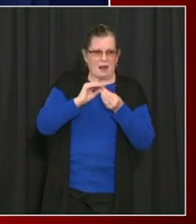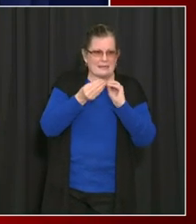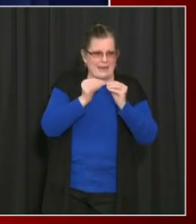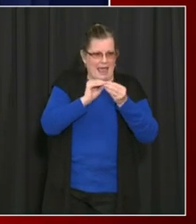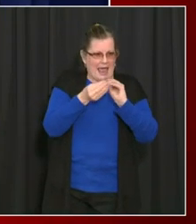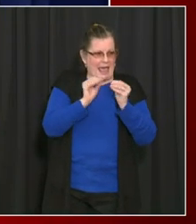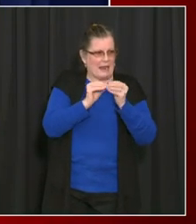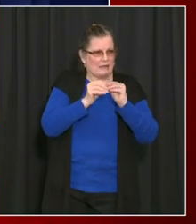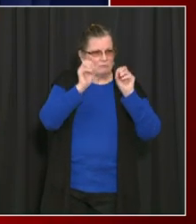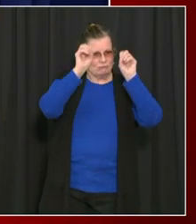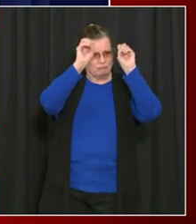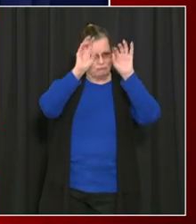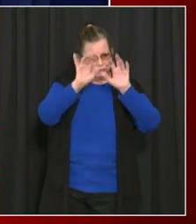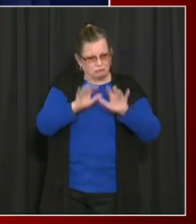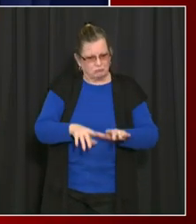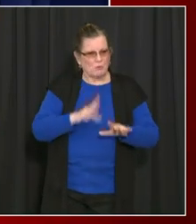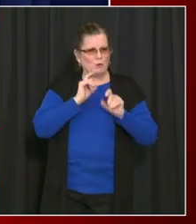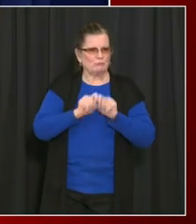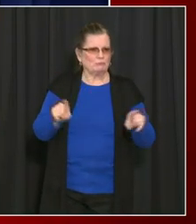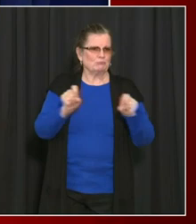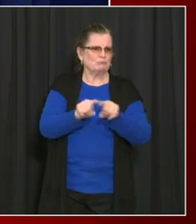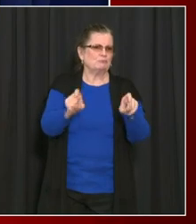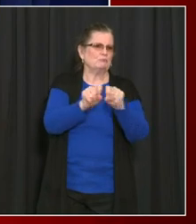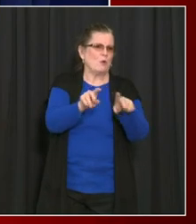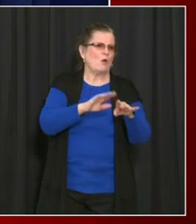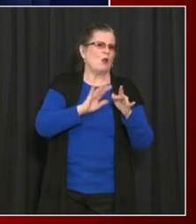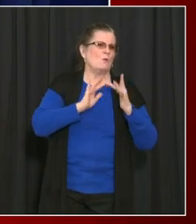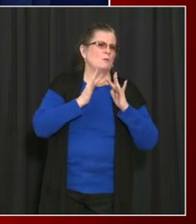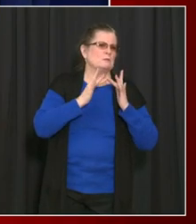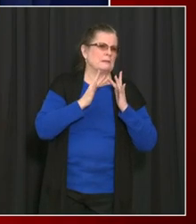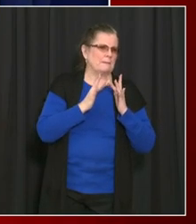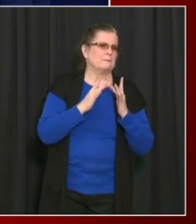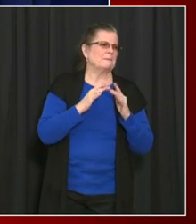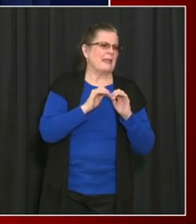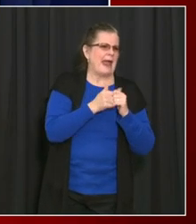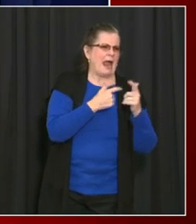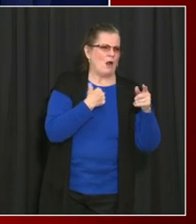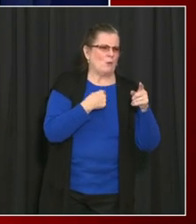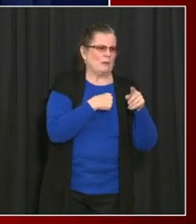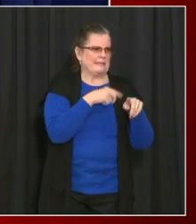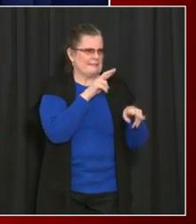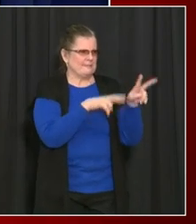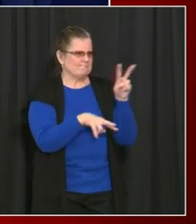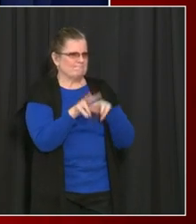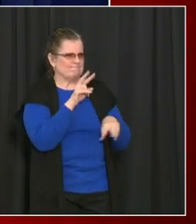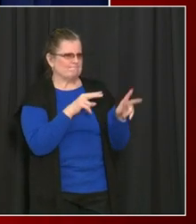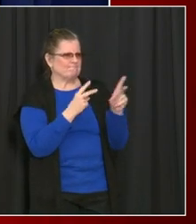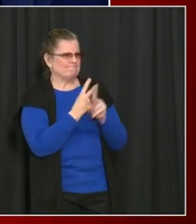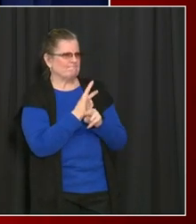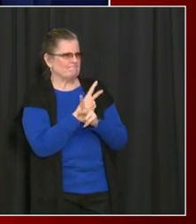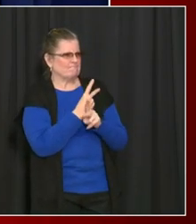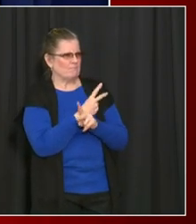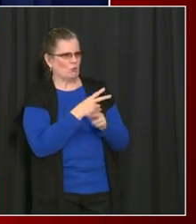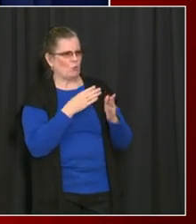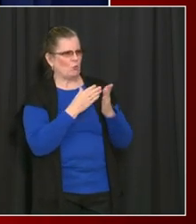public for their inspection, and how we have progressed through the metrics we established.